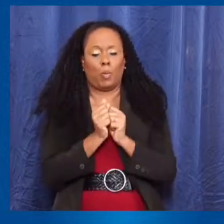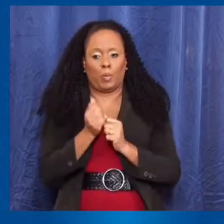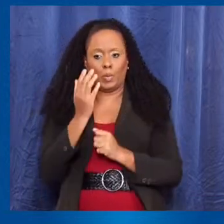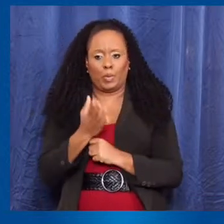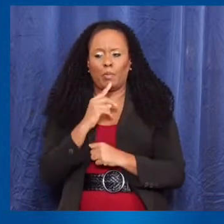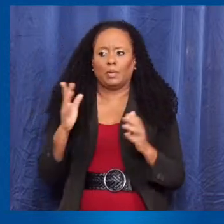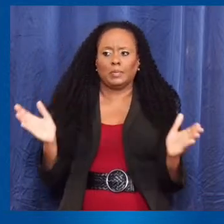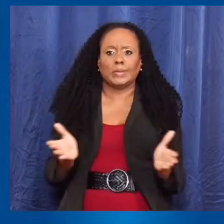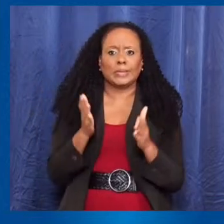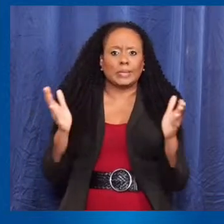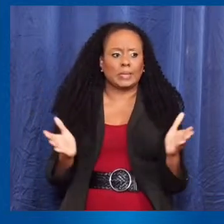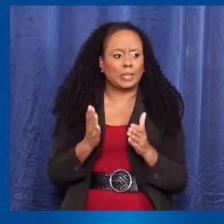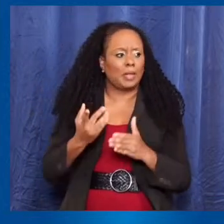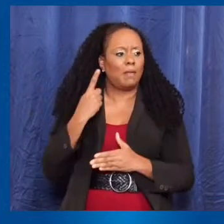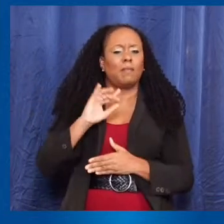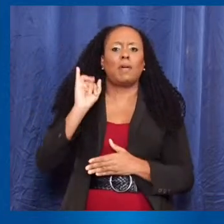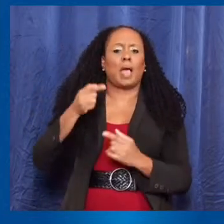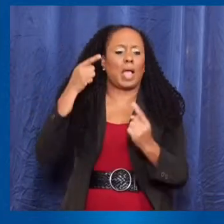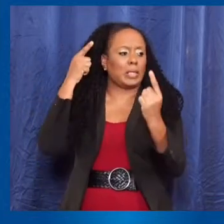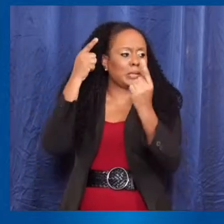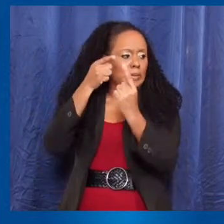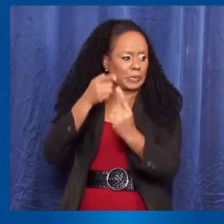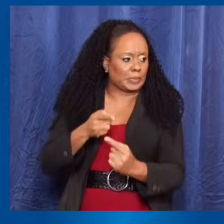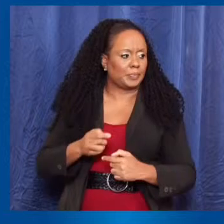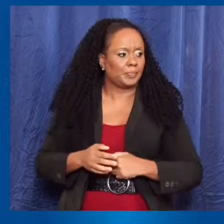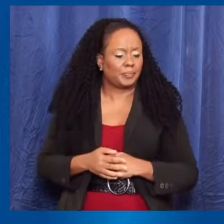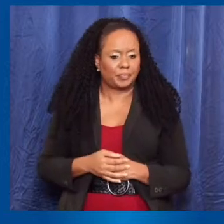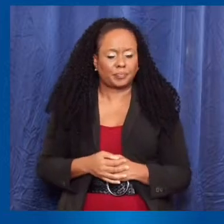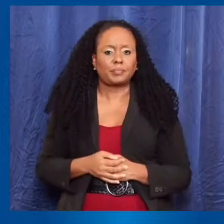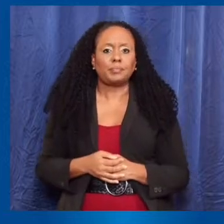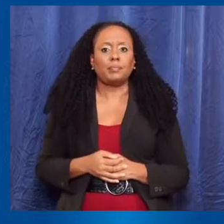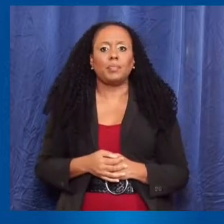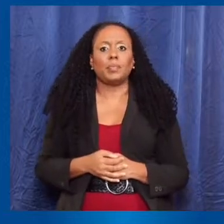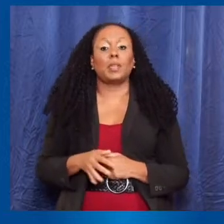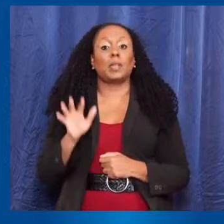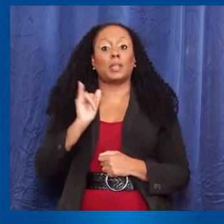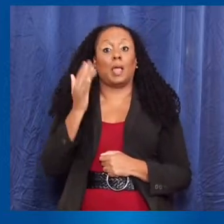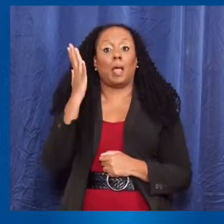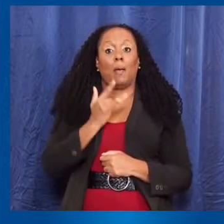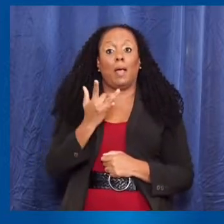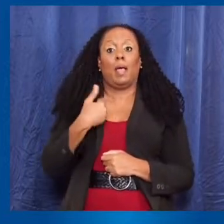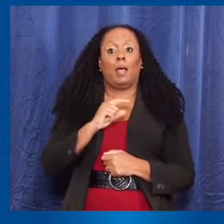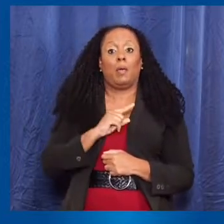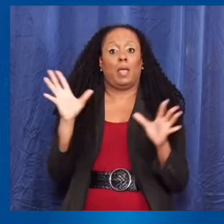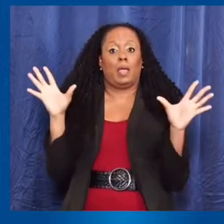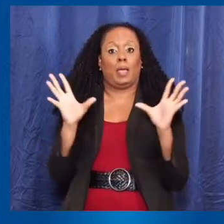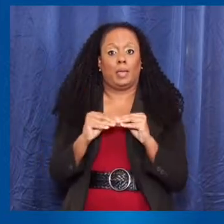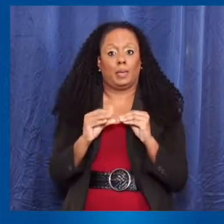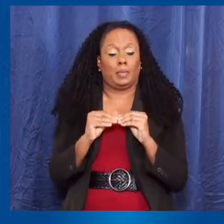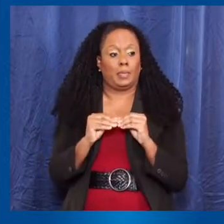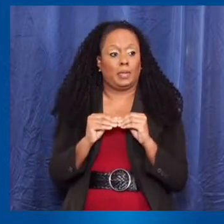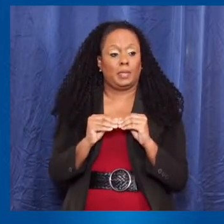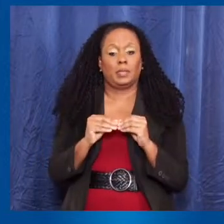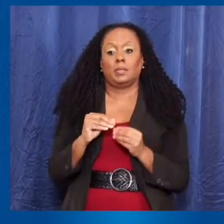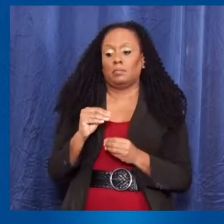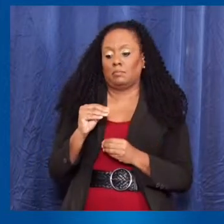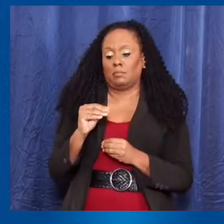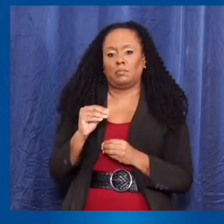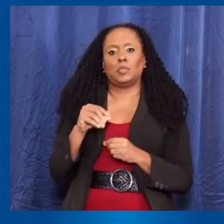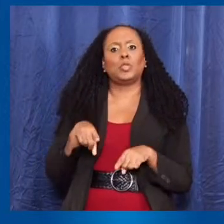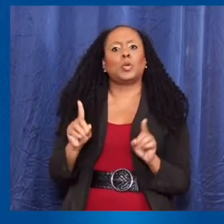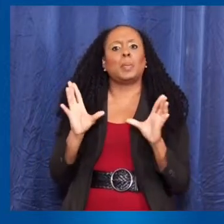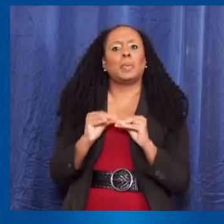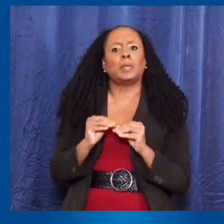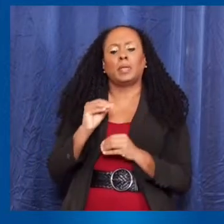an ambitious agenda. This is why, after your meeting during COP27